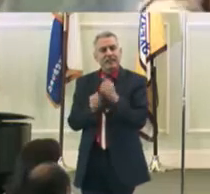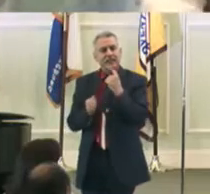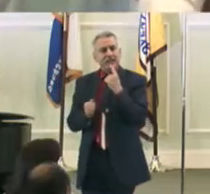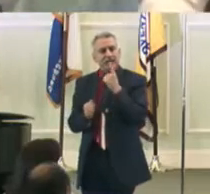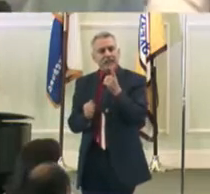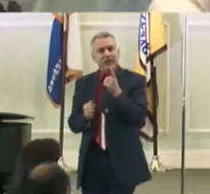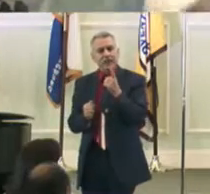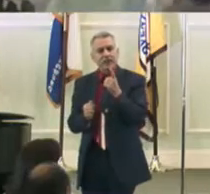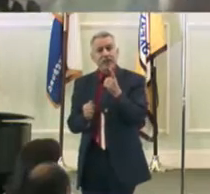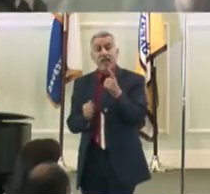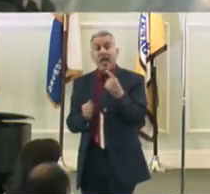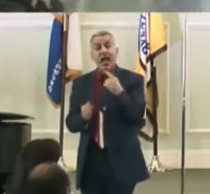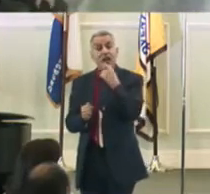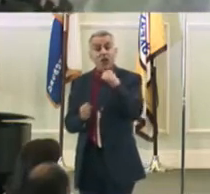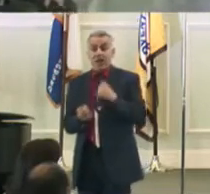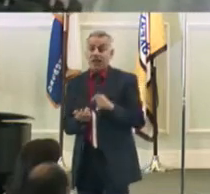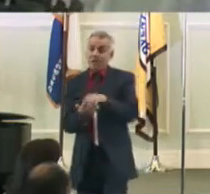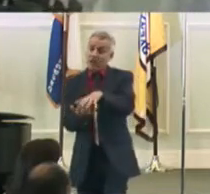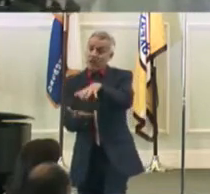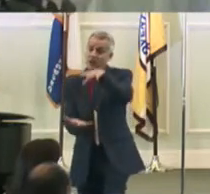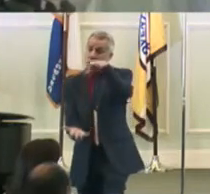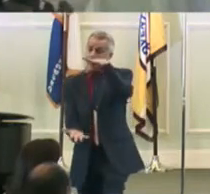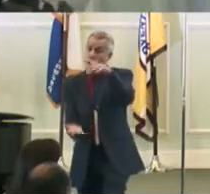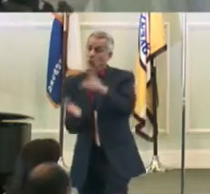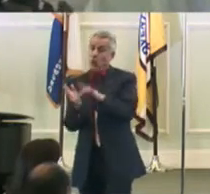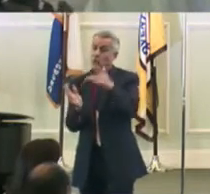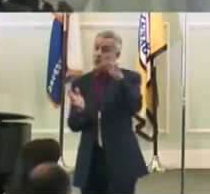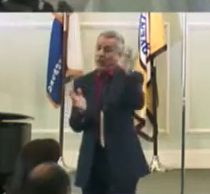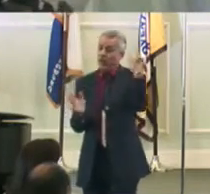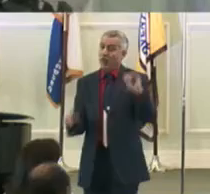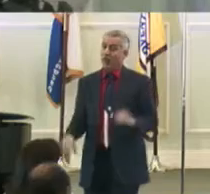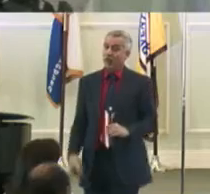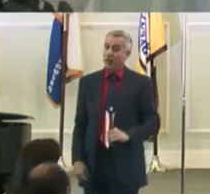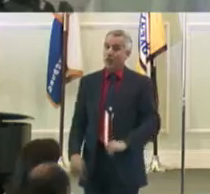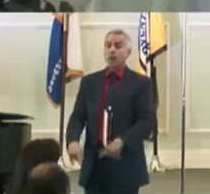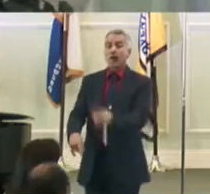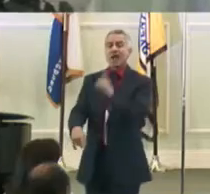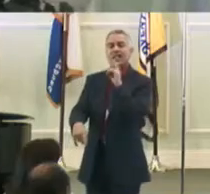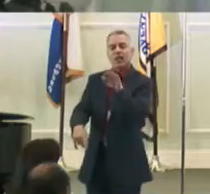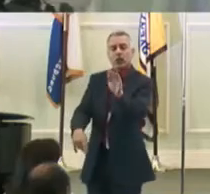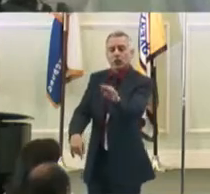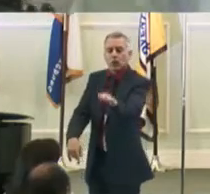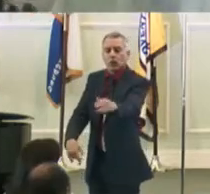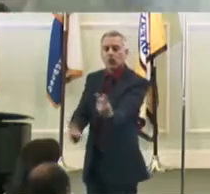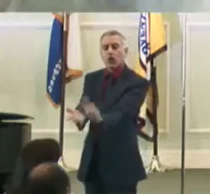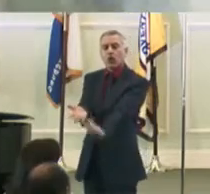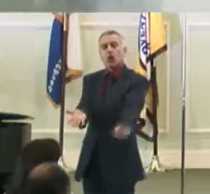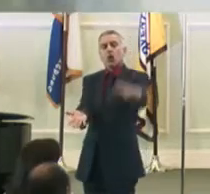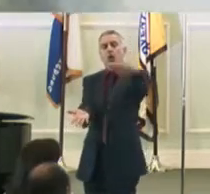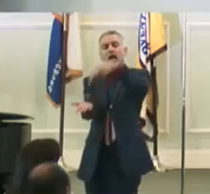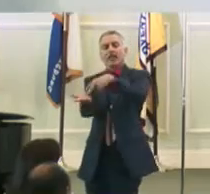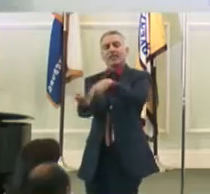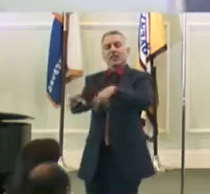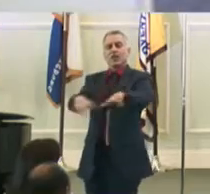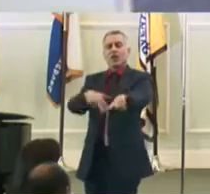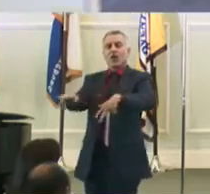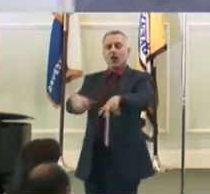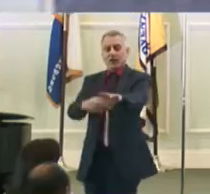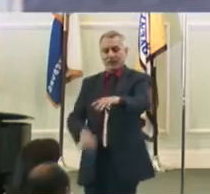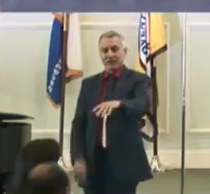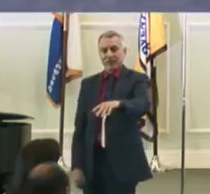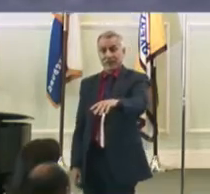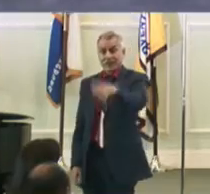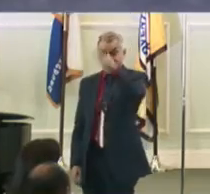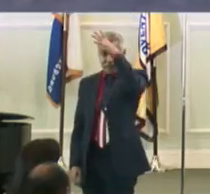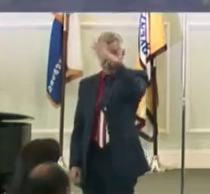I don't have silver and gold, but such as I have in the name of Jesus Christ, rise up and walk. They had a power. And Jesus referenced that. Write this down,